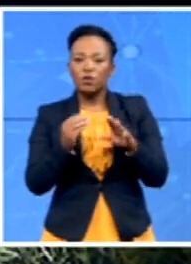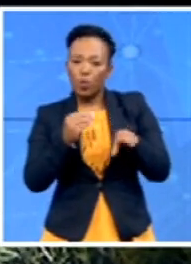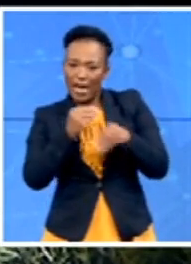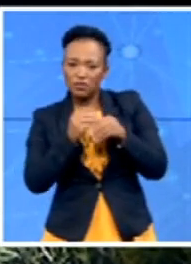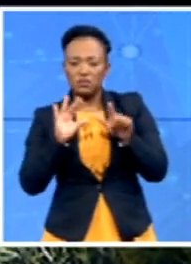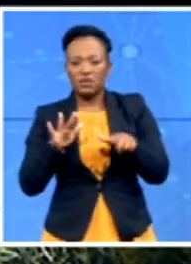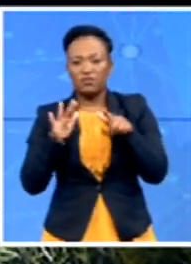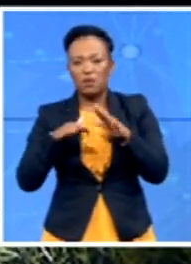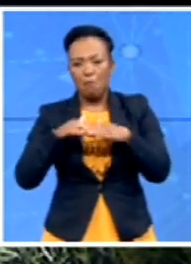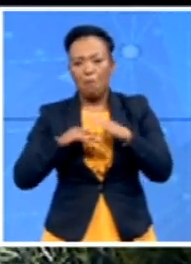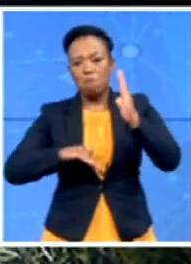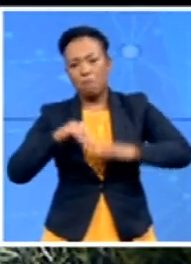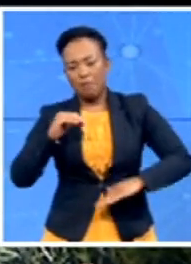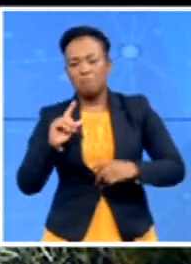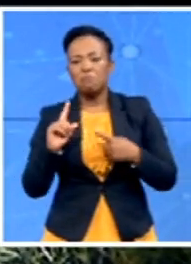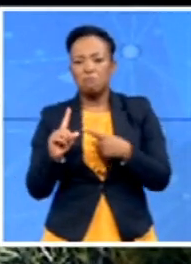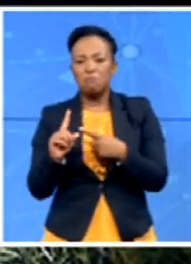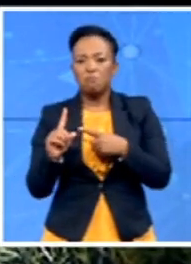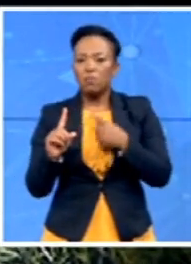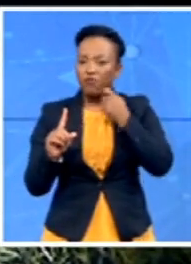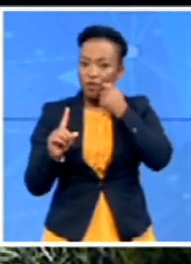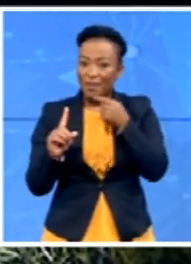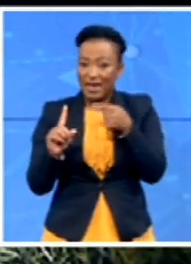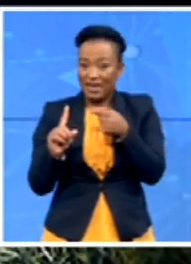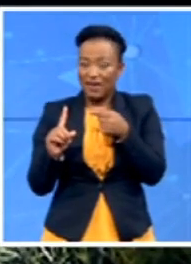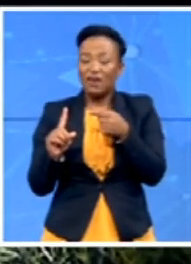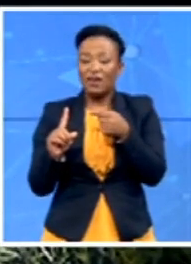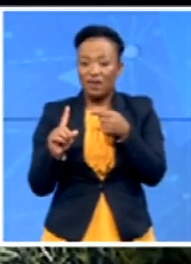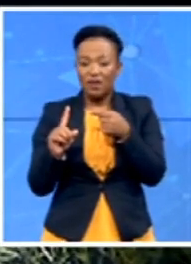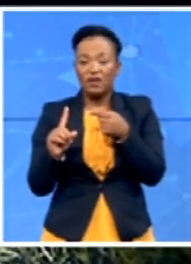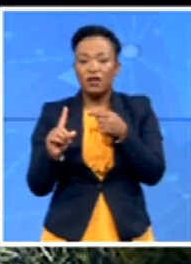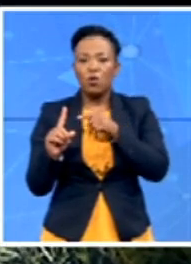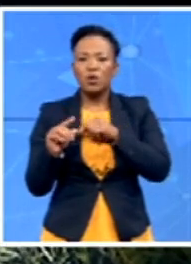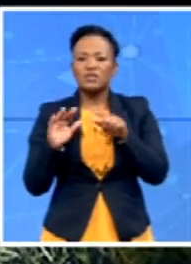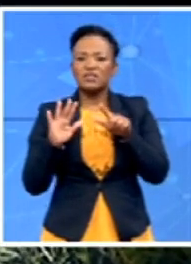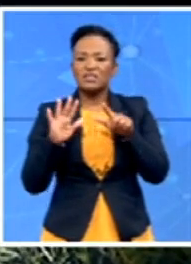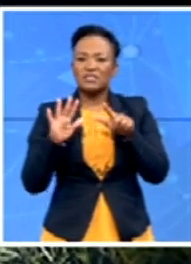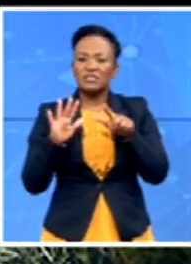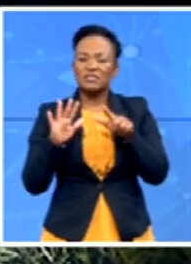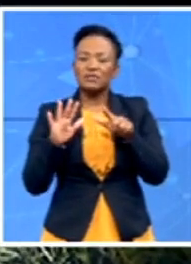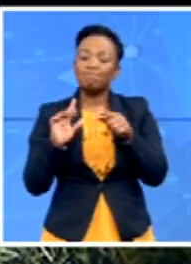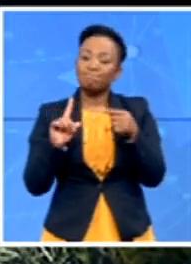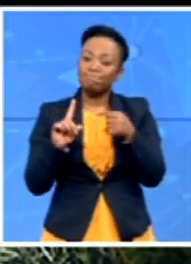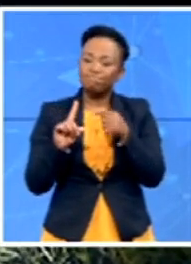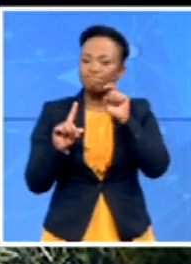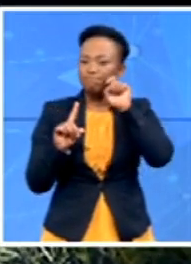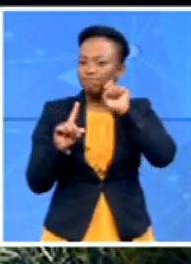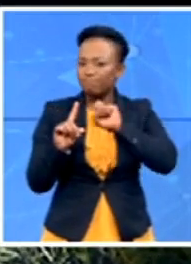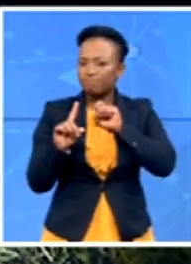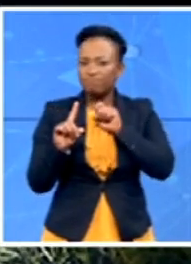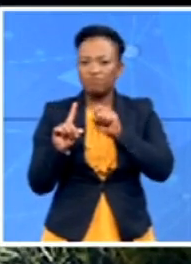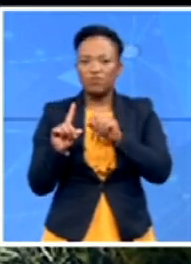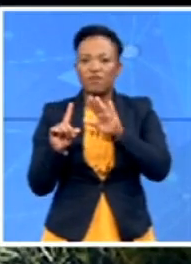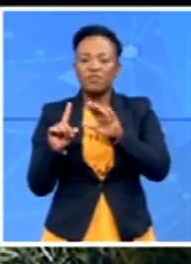linked to this suspect, who is 17 years old. This suspect is 57-year-old, who is